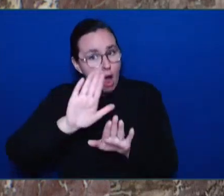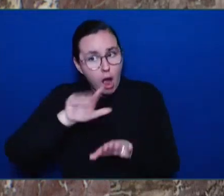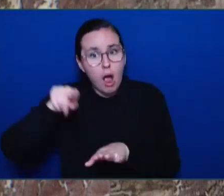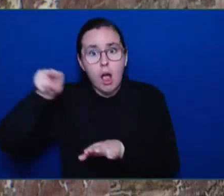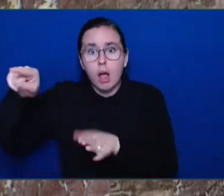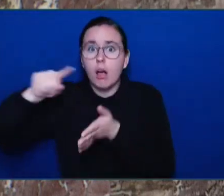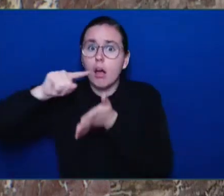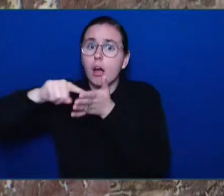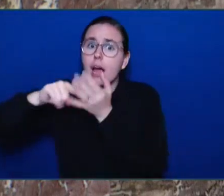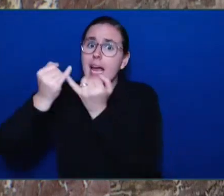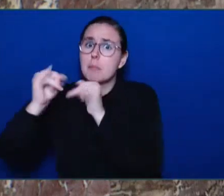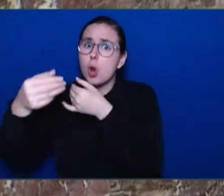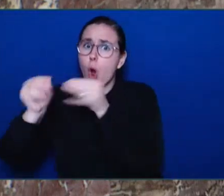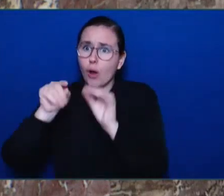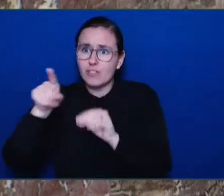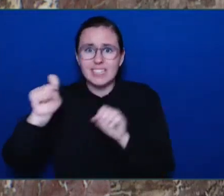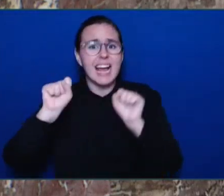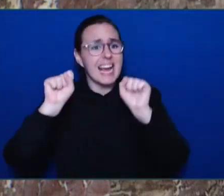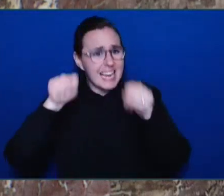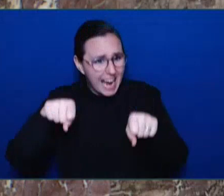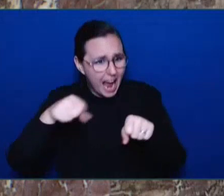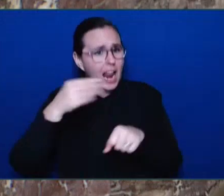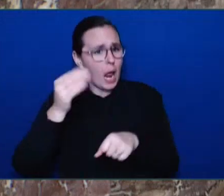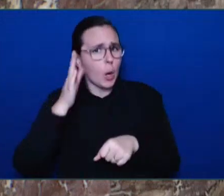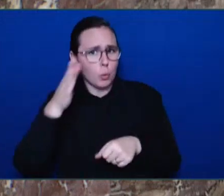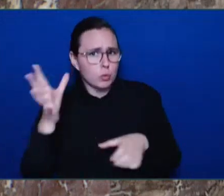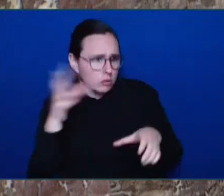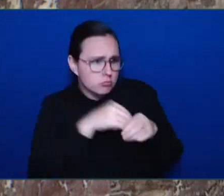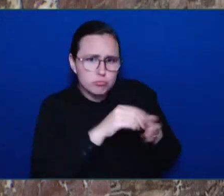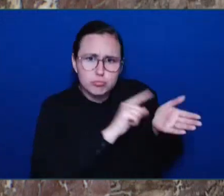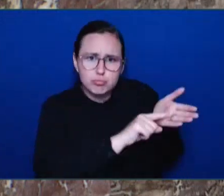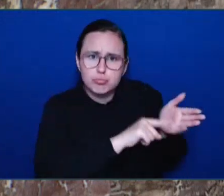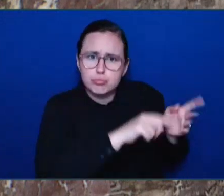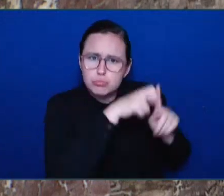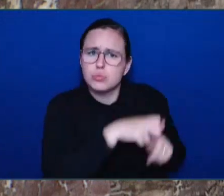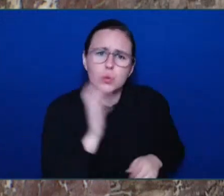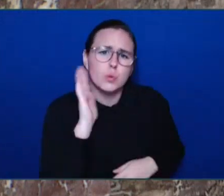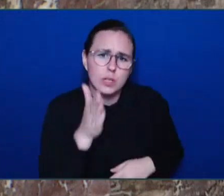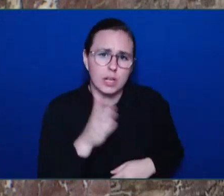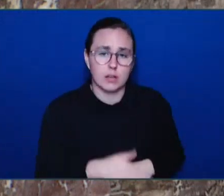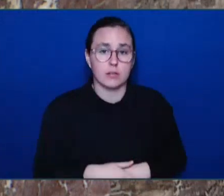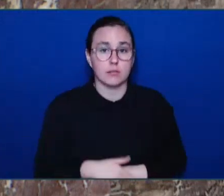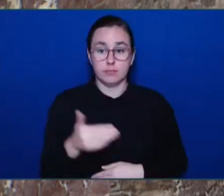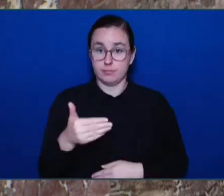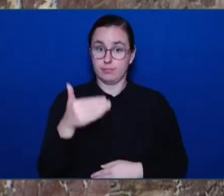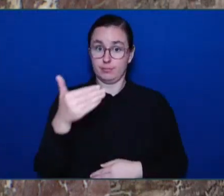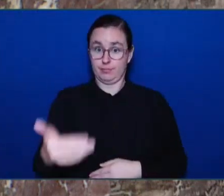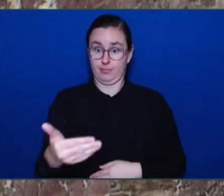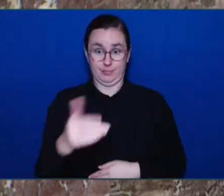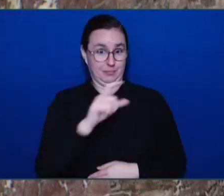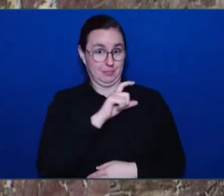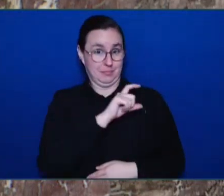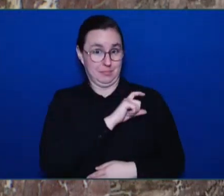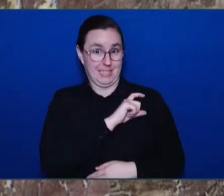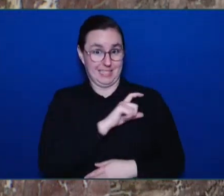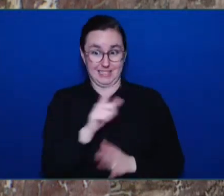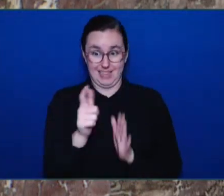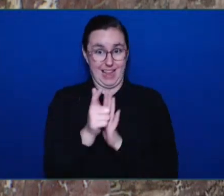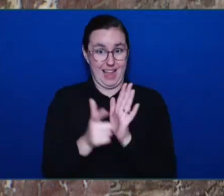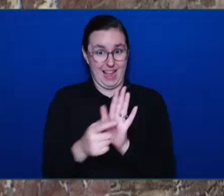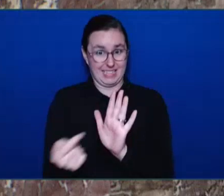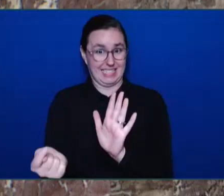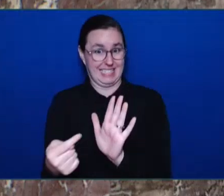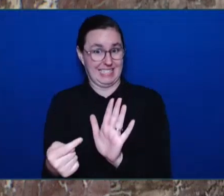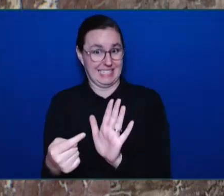there are changes coming in terms of the Police Act on the work, in part of the work of the All-Party Committee. And I can